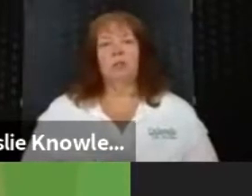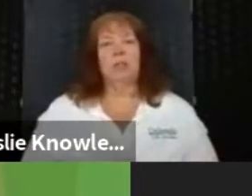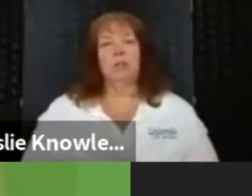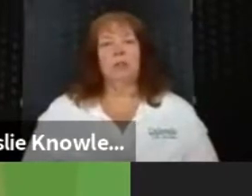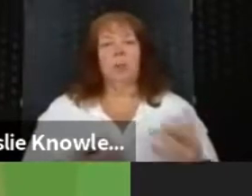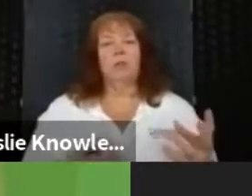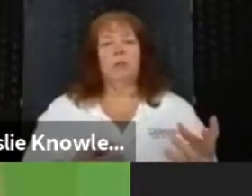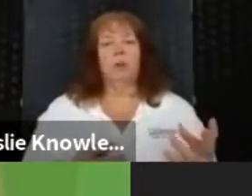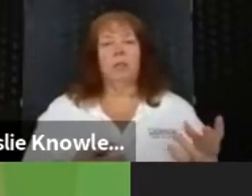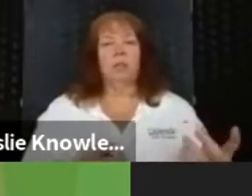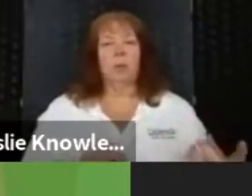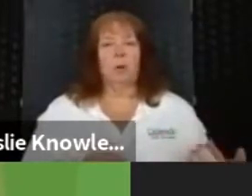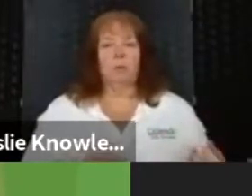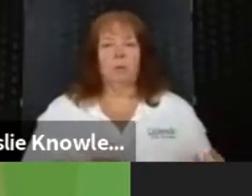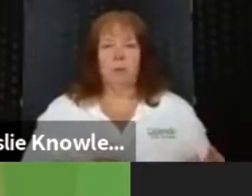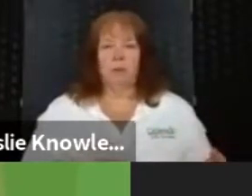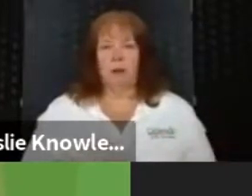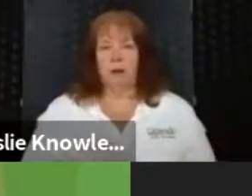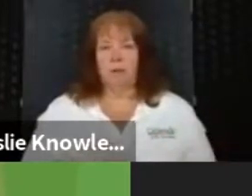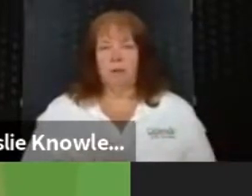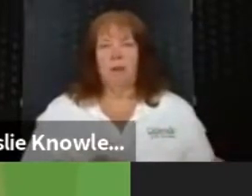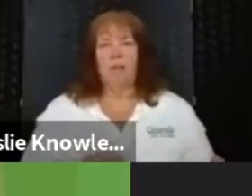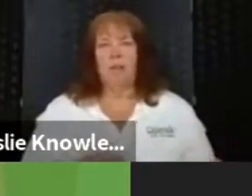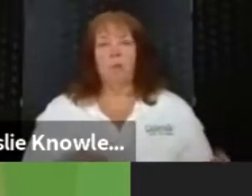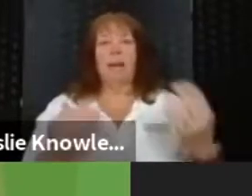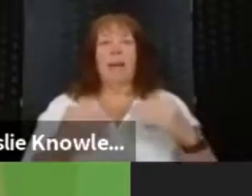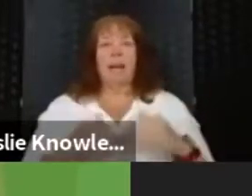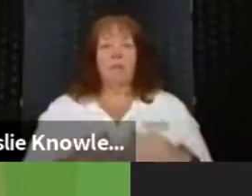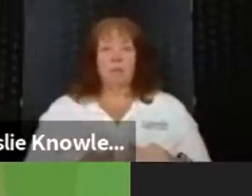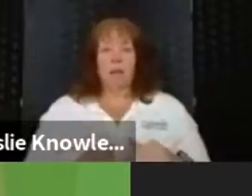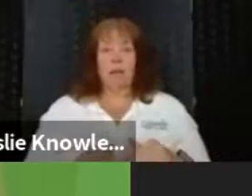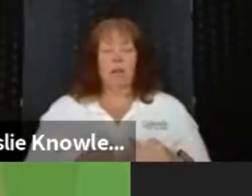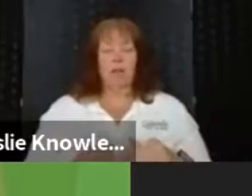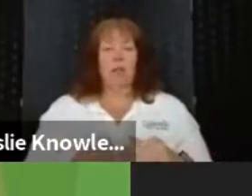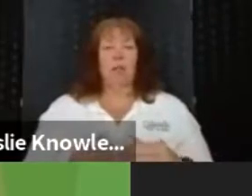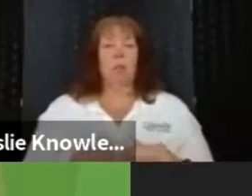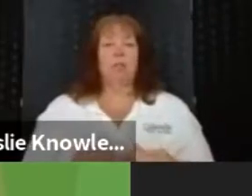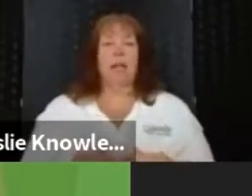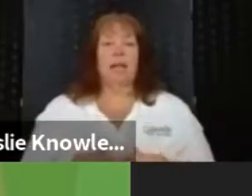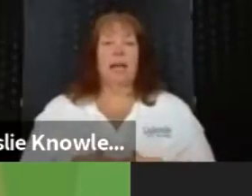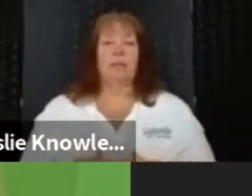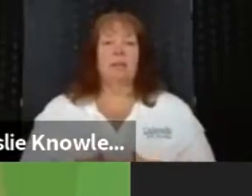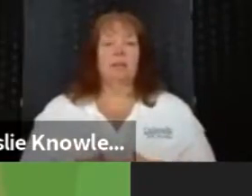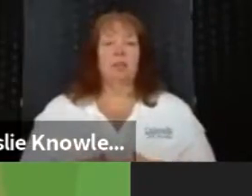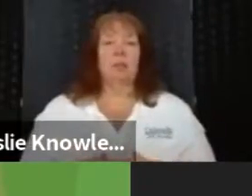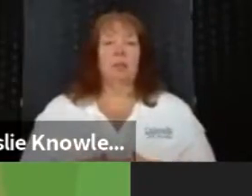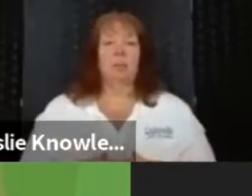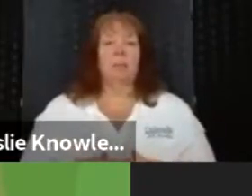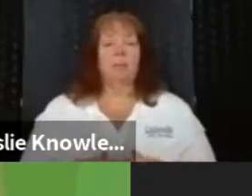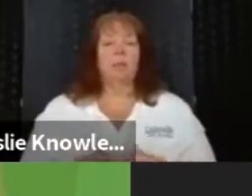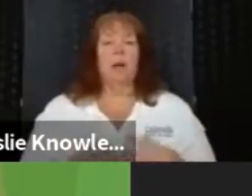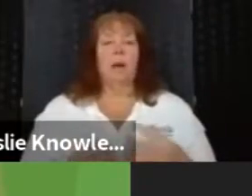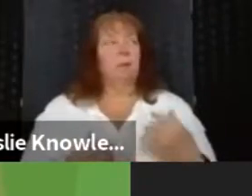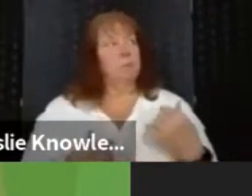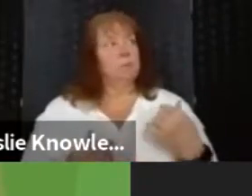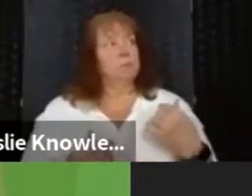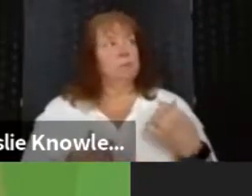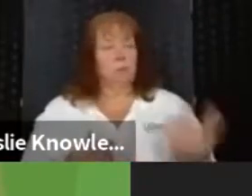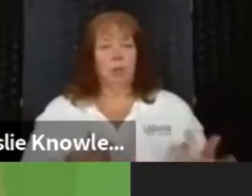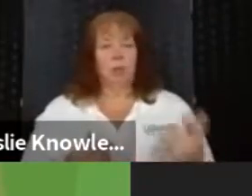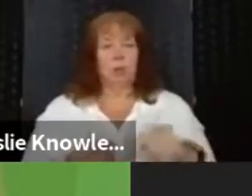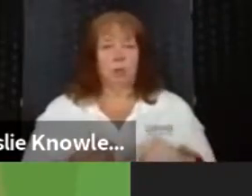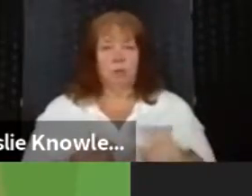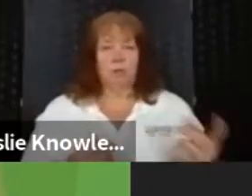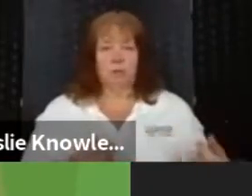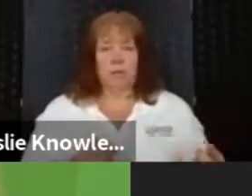Tuesday, Thursdays, 12:30 to 1:45. Then right after that, you would take ASL 2